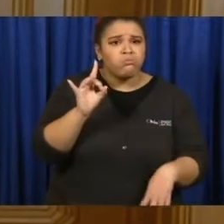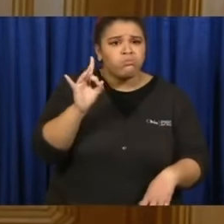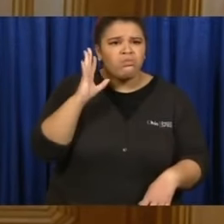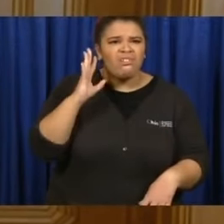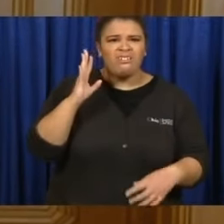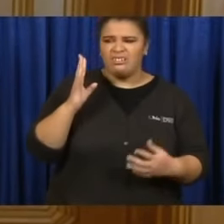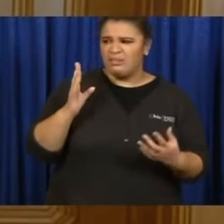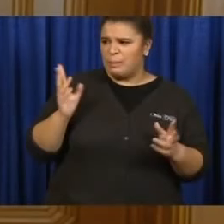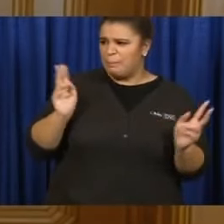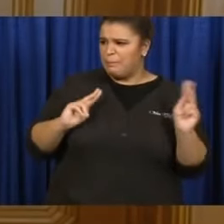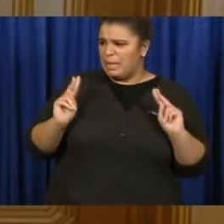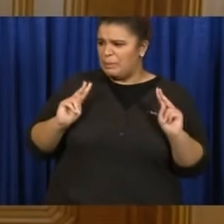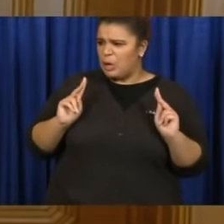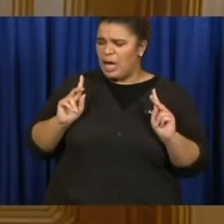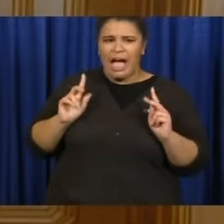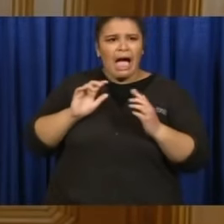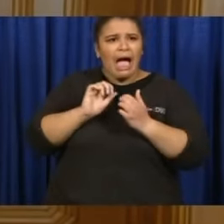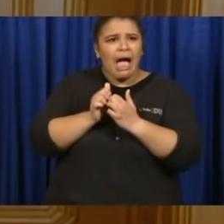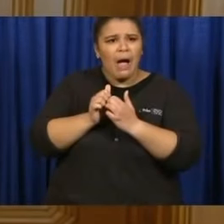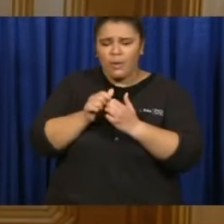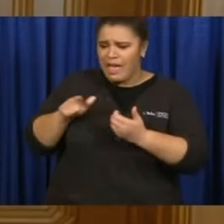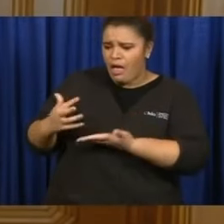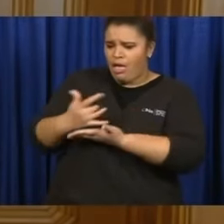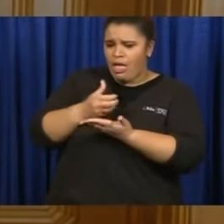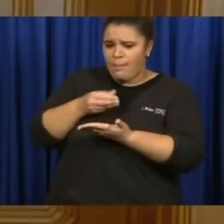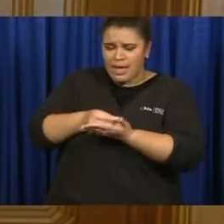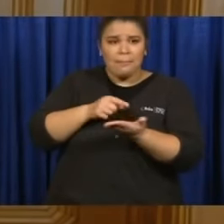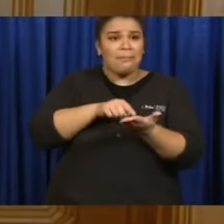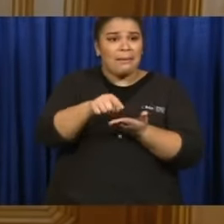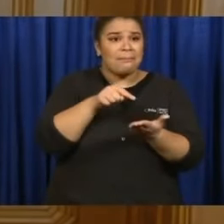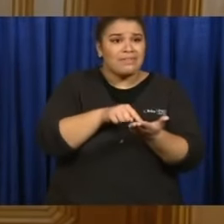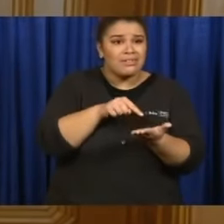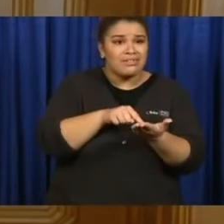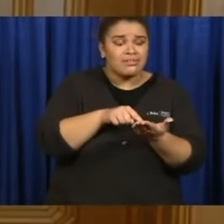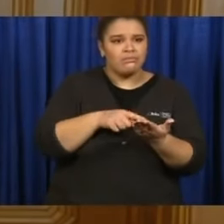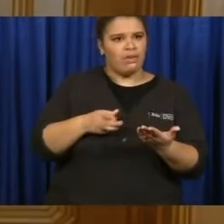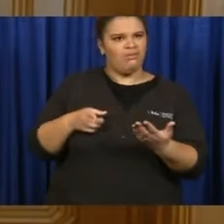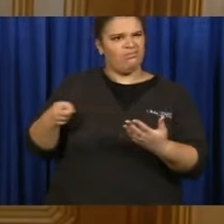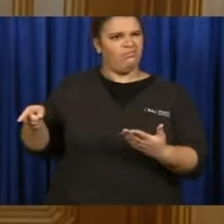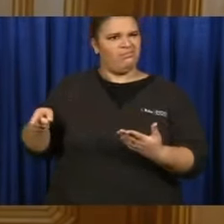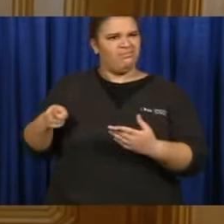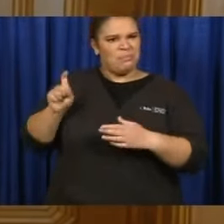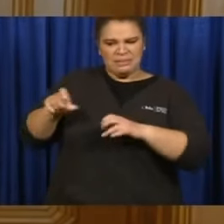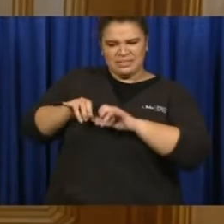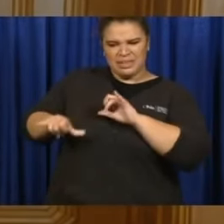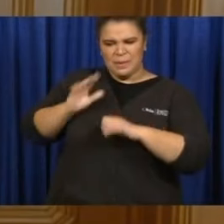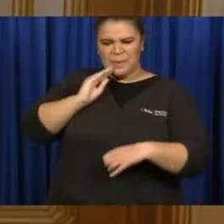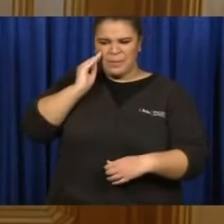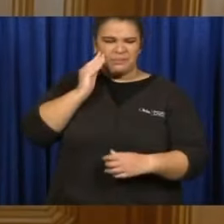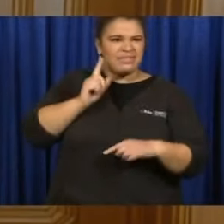pay their bills when they can't go to work? How do you address that? Can the state help?